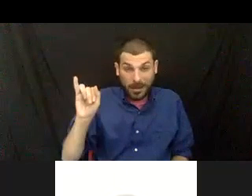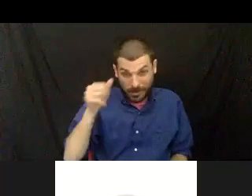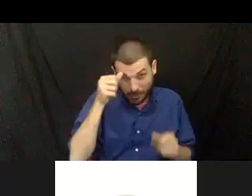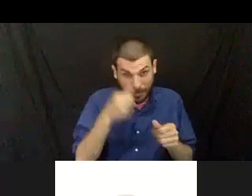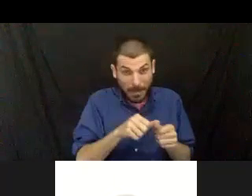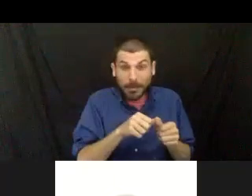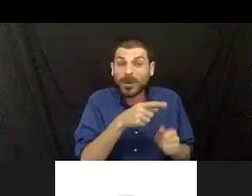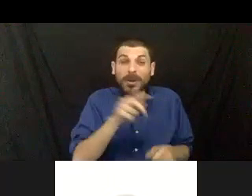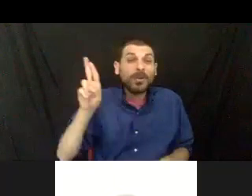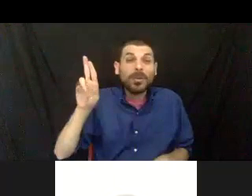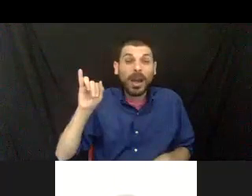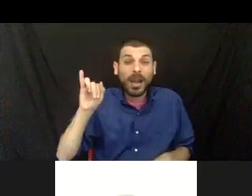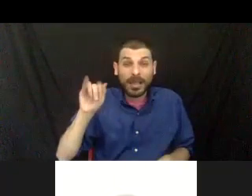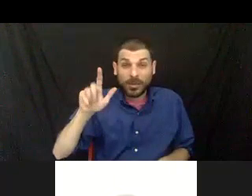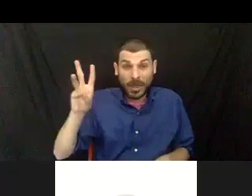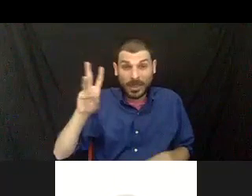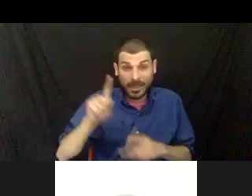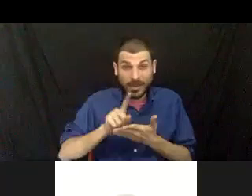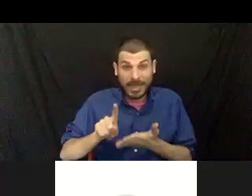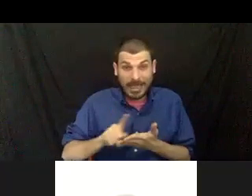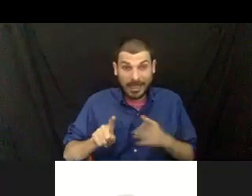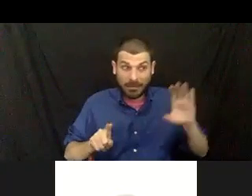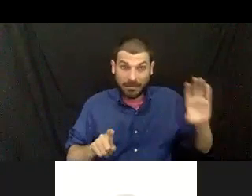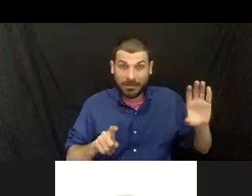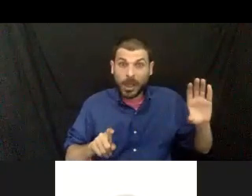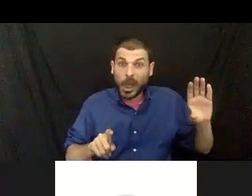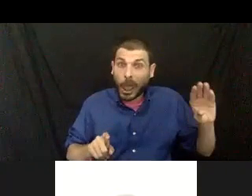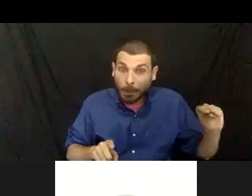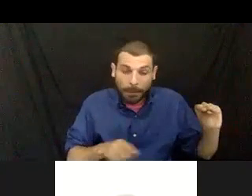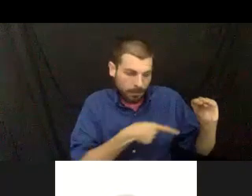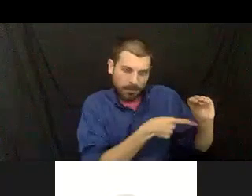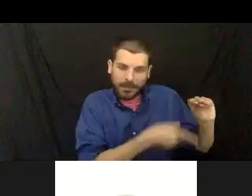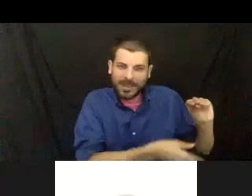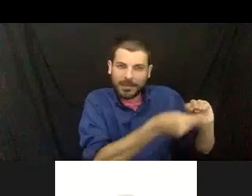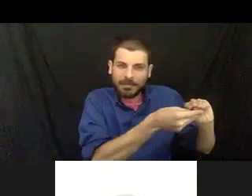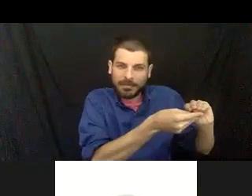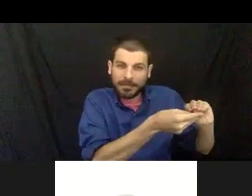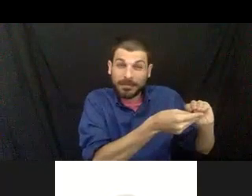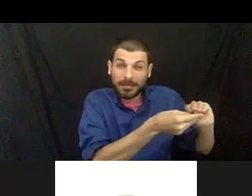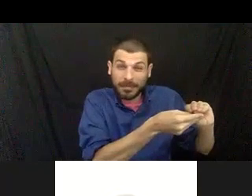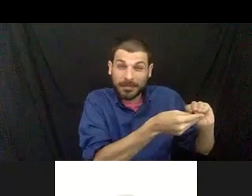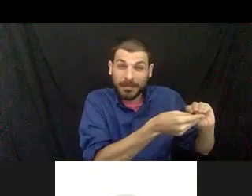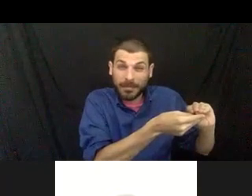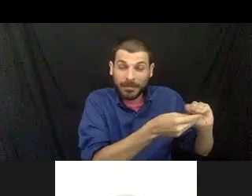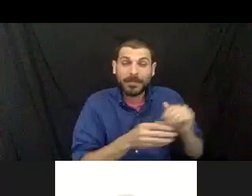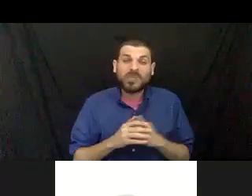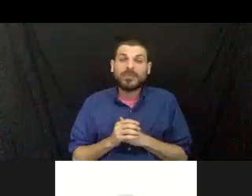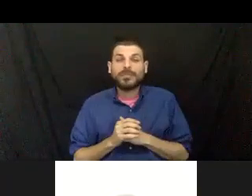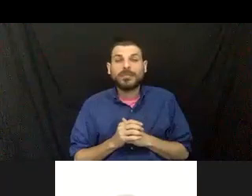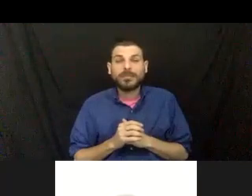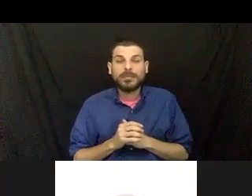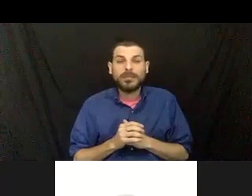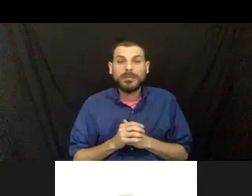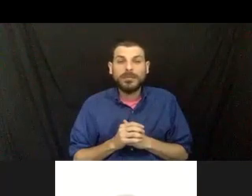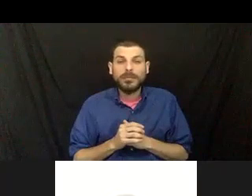26 weeks. So if you were already getting unemployment and you're at the end of your 26 weeks, you should